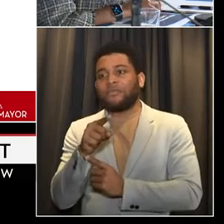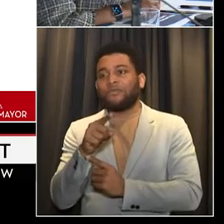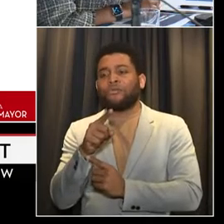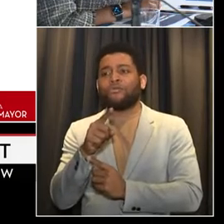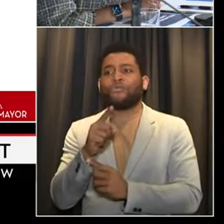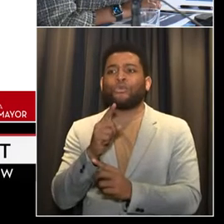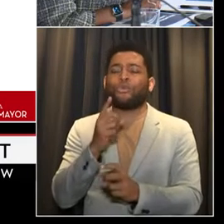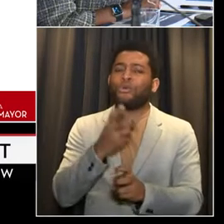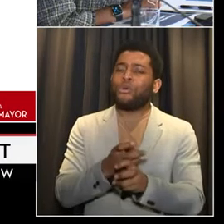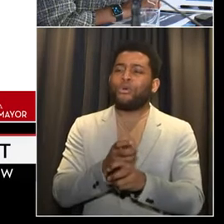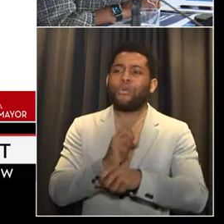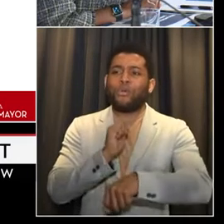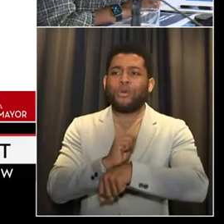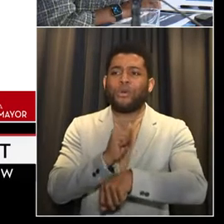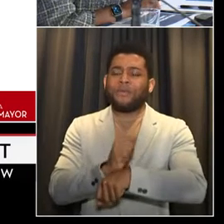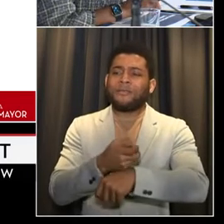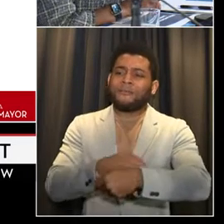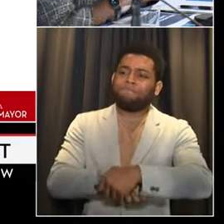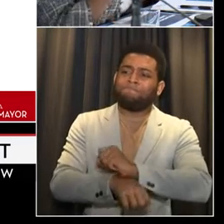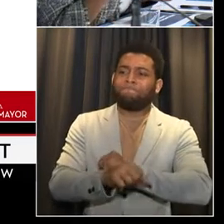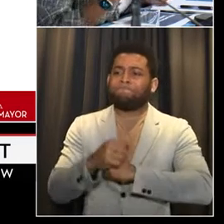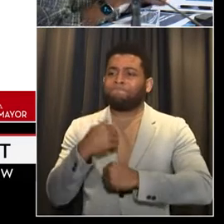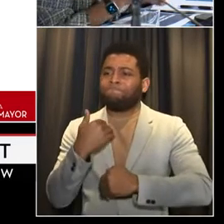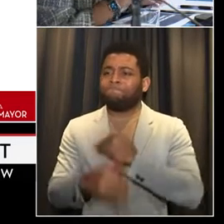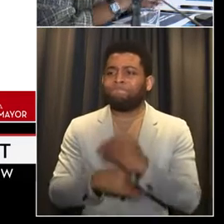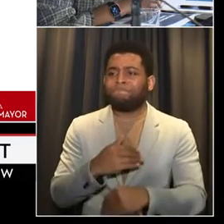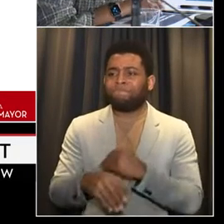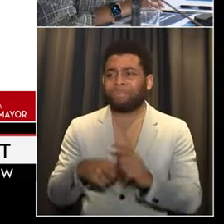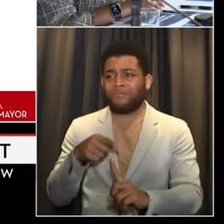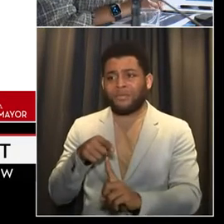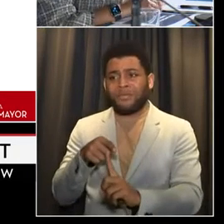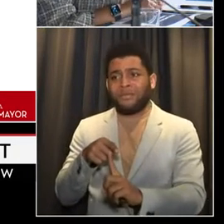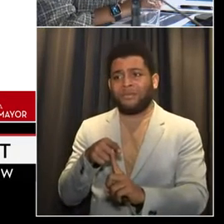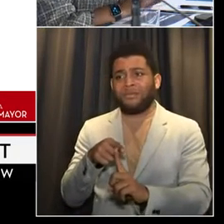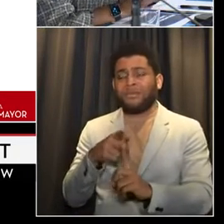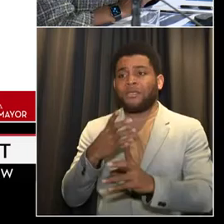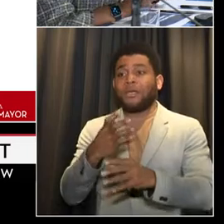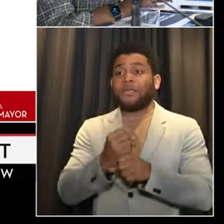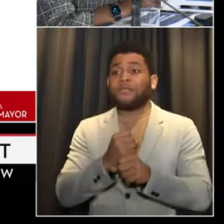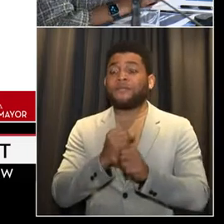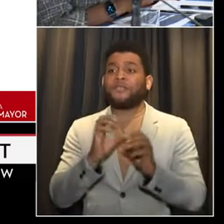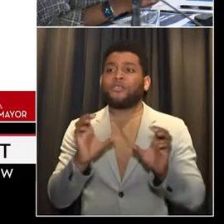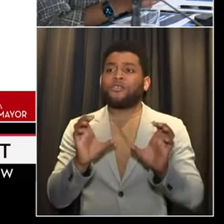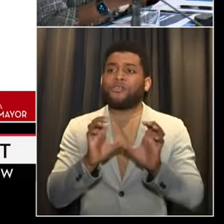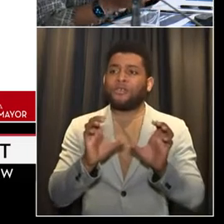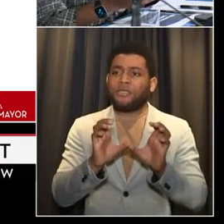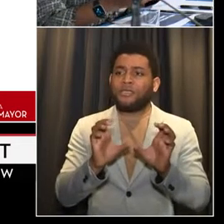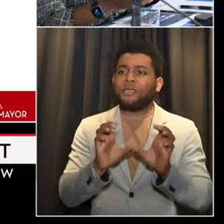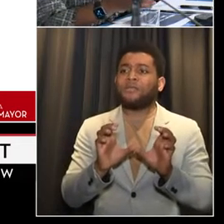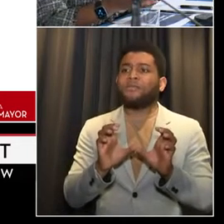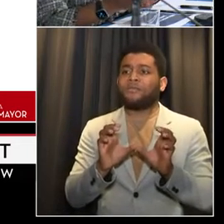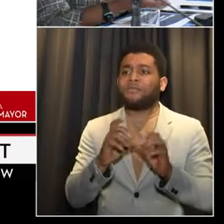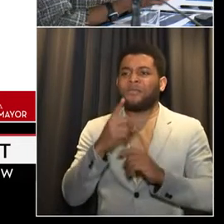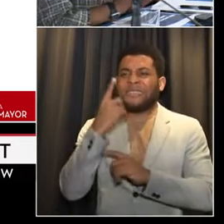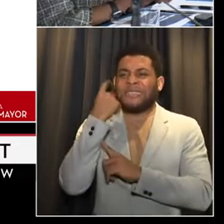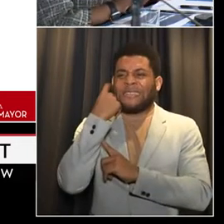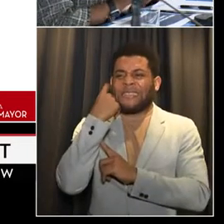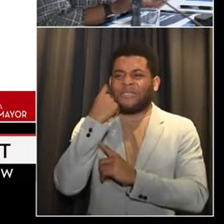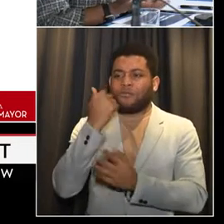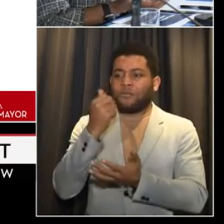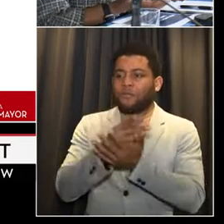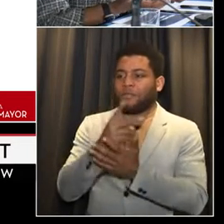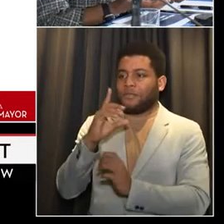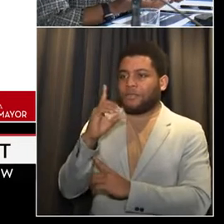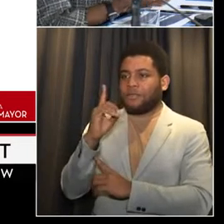applications for reaccreditation for forensic biology and forensic chemistry were approved in December. And I would note this because I don't know if it's been said, was